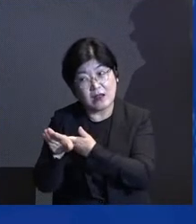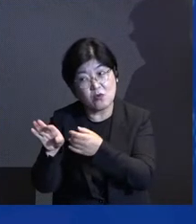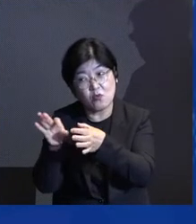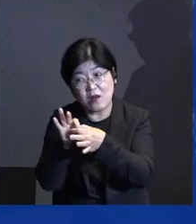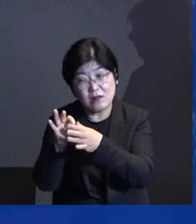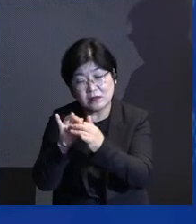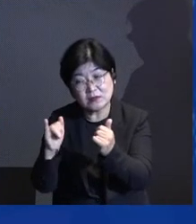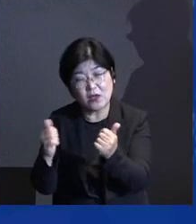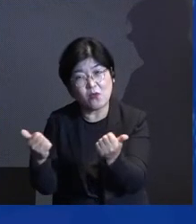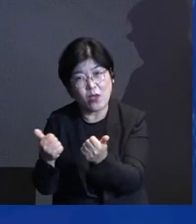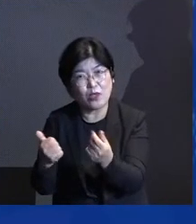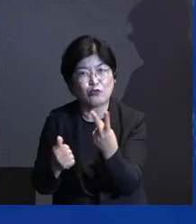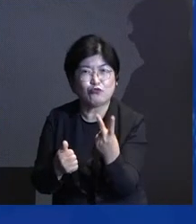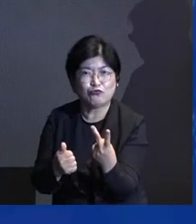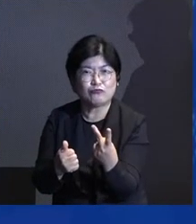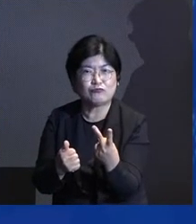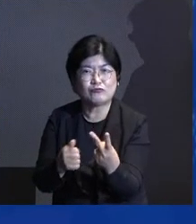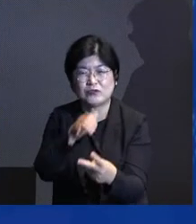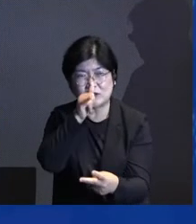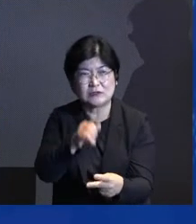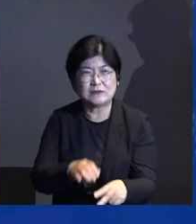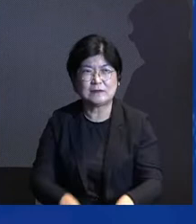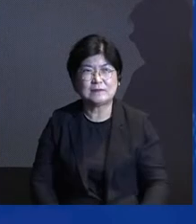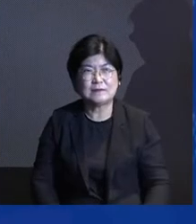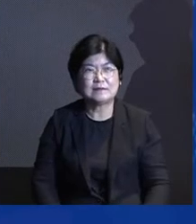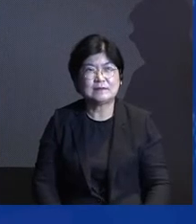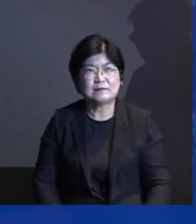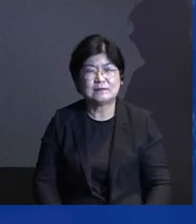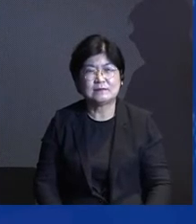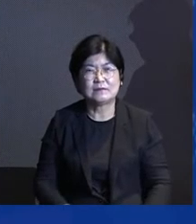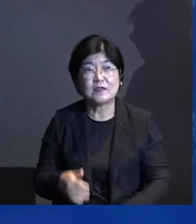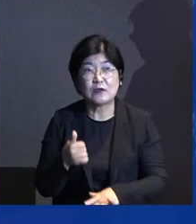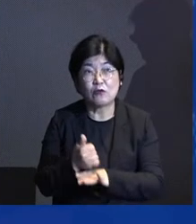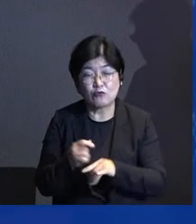to connect the people and the policymakers.